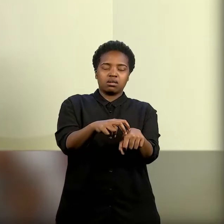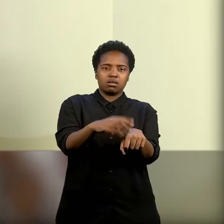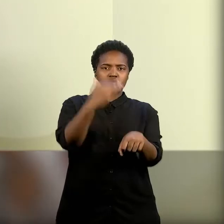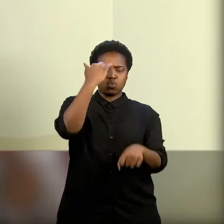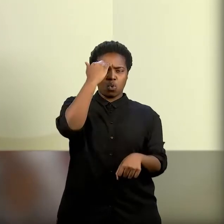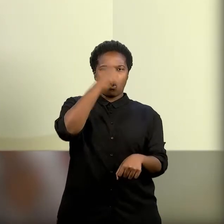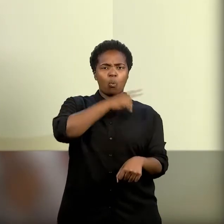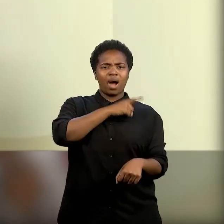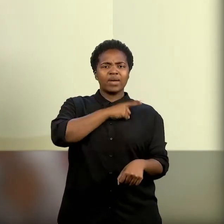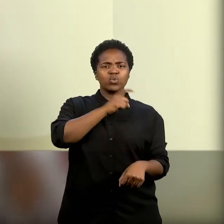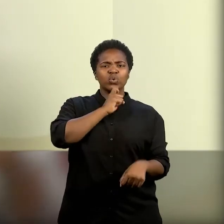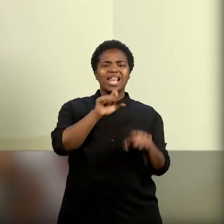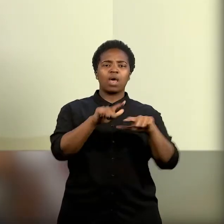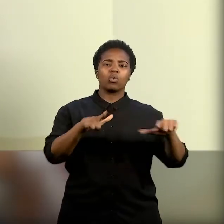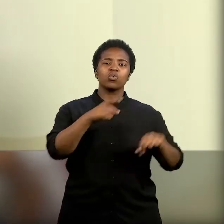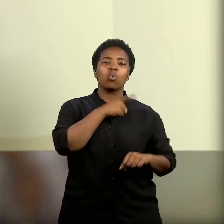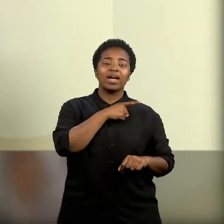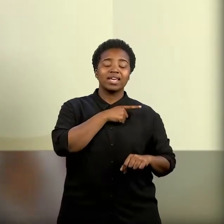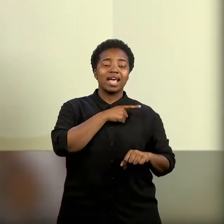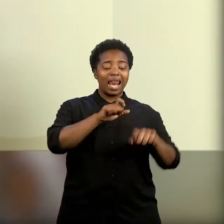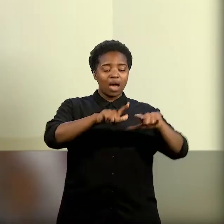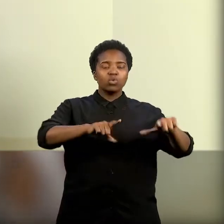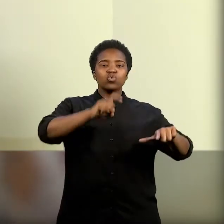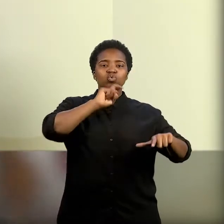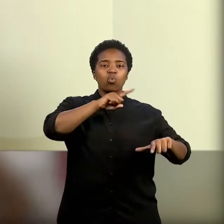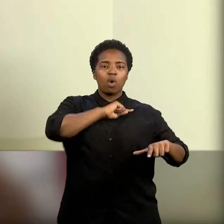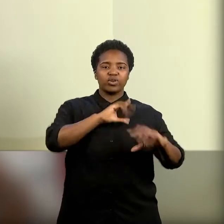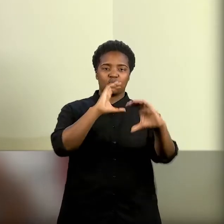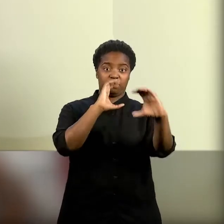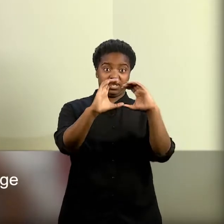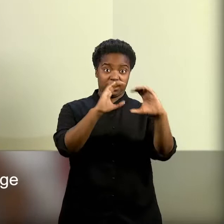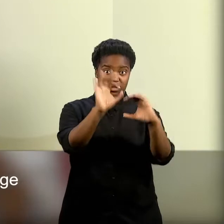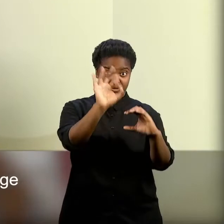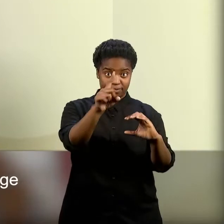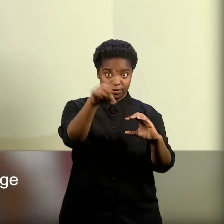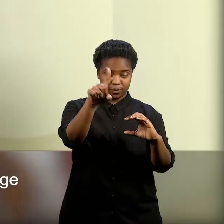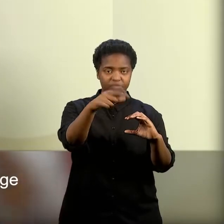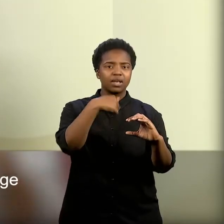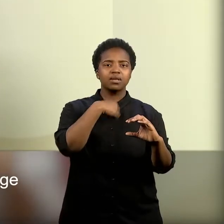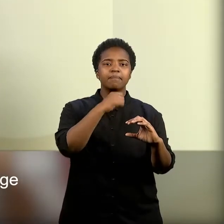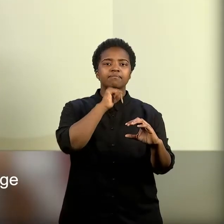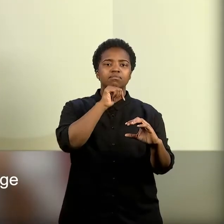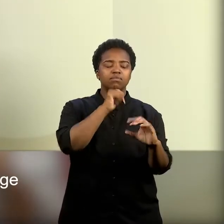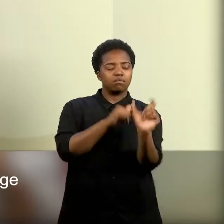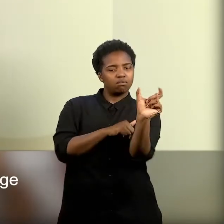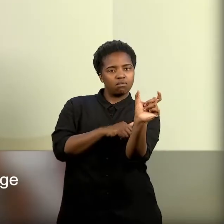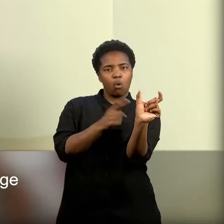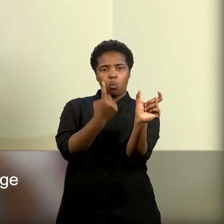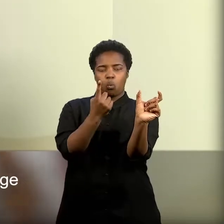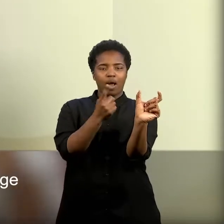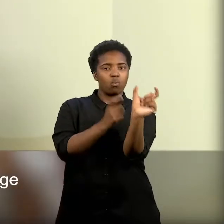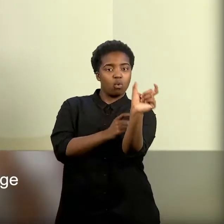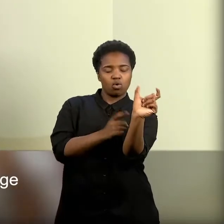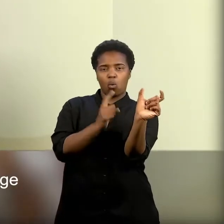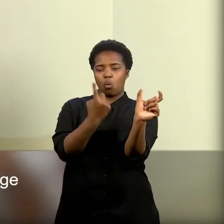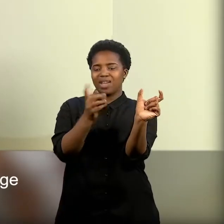ask ourselves, why are we using a language? We are using a language to communicate. So even if you're using a phrase or one sign